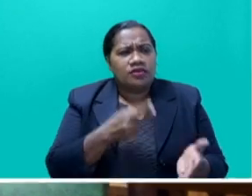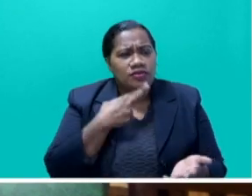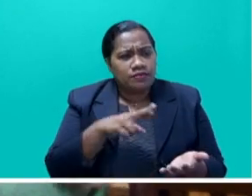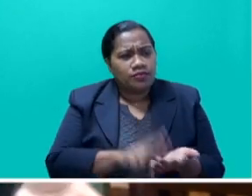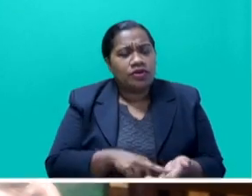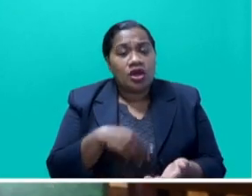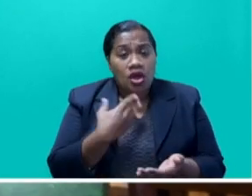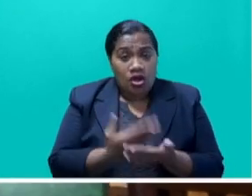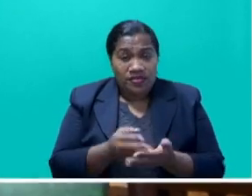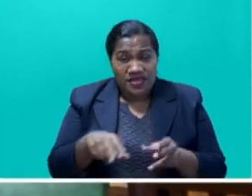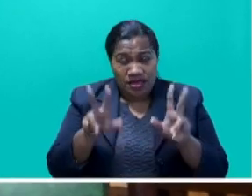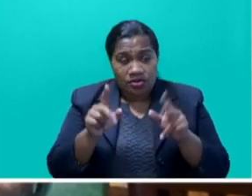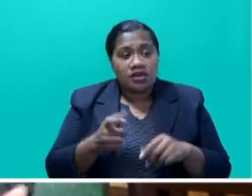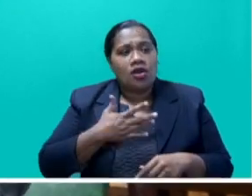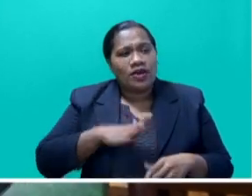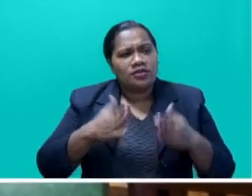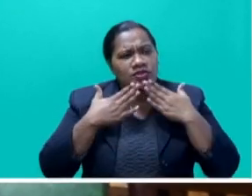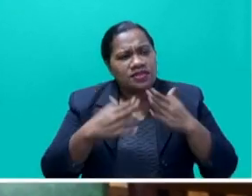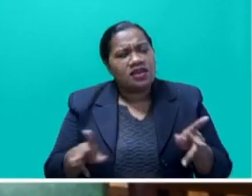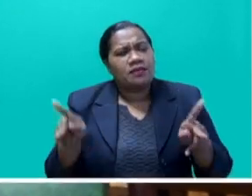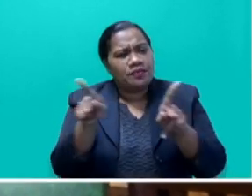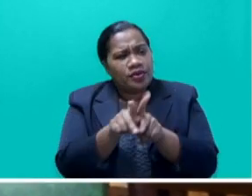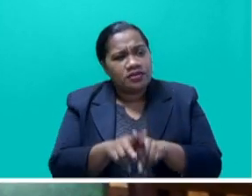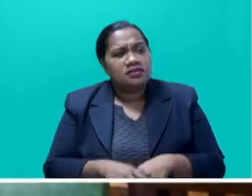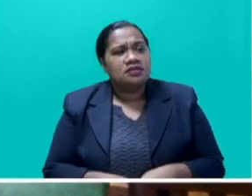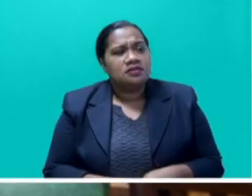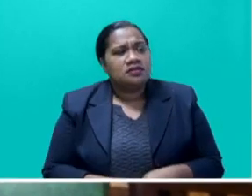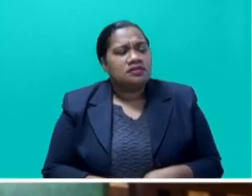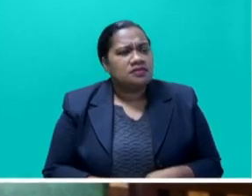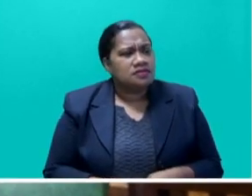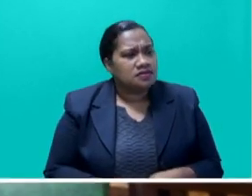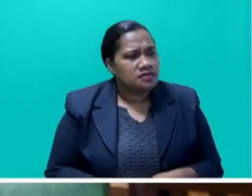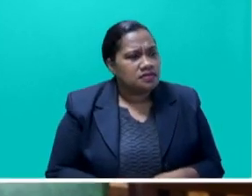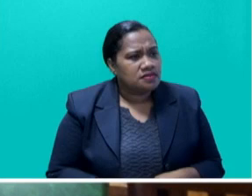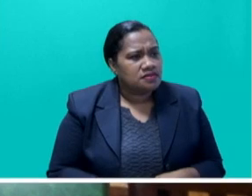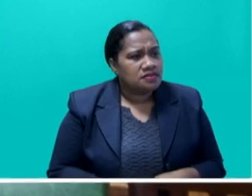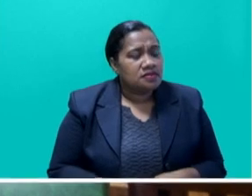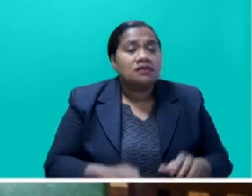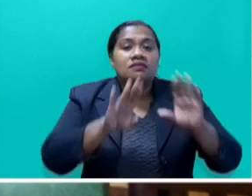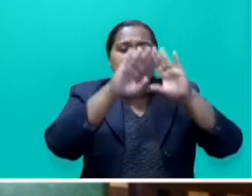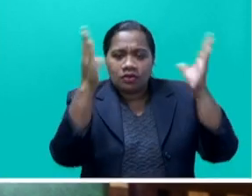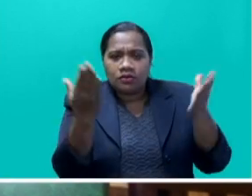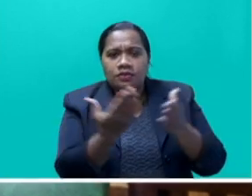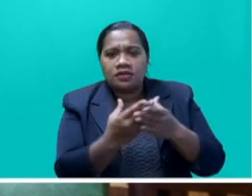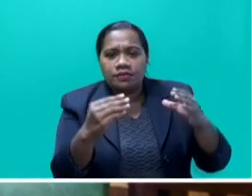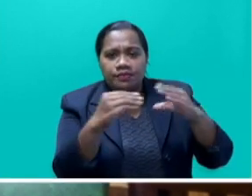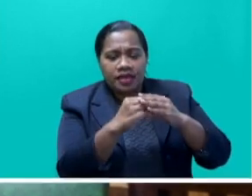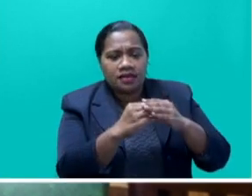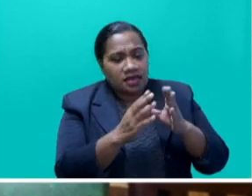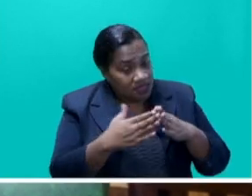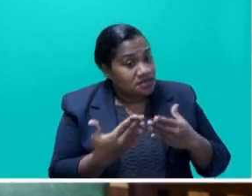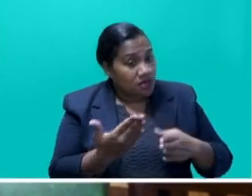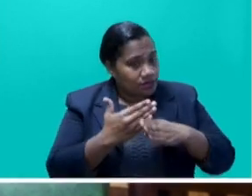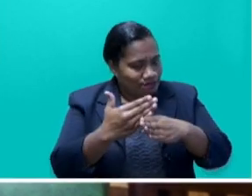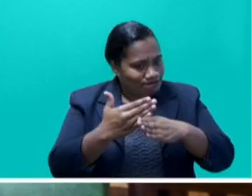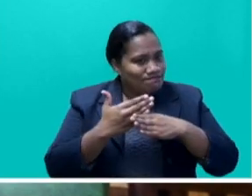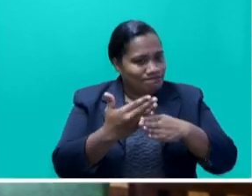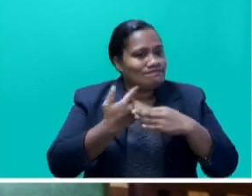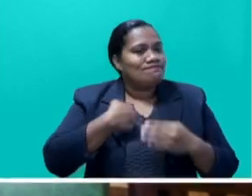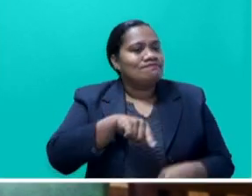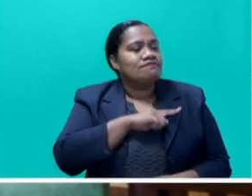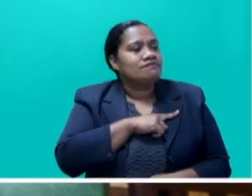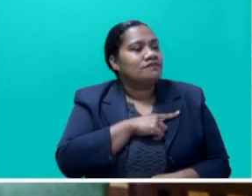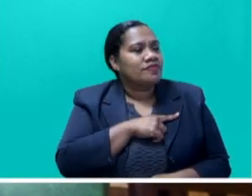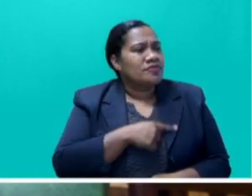say and thank our partners. We are not working in isolation, Mr. Speaker. Sir. The World Bank is currently working with us, and of